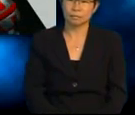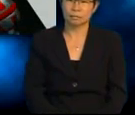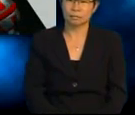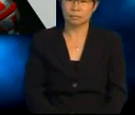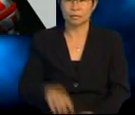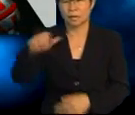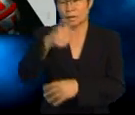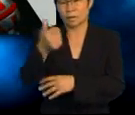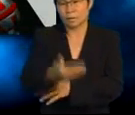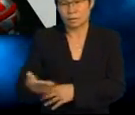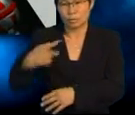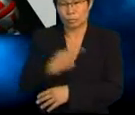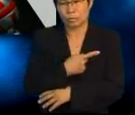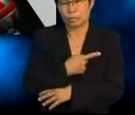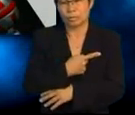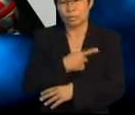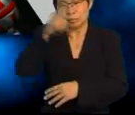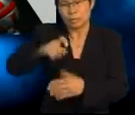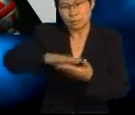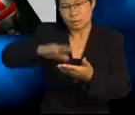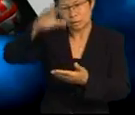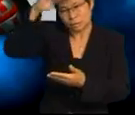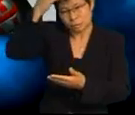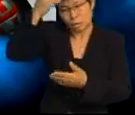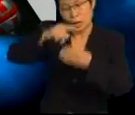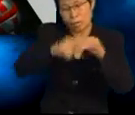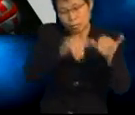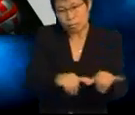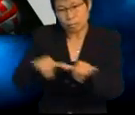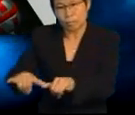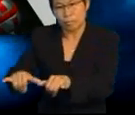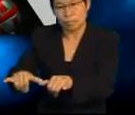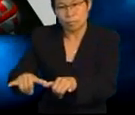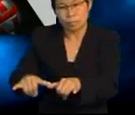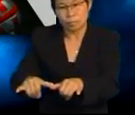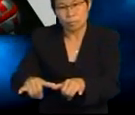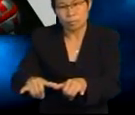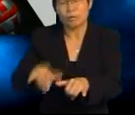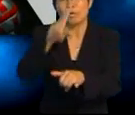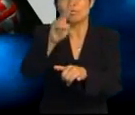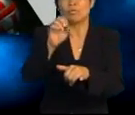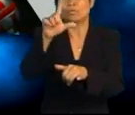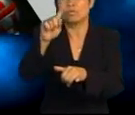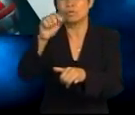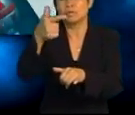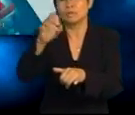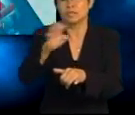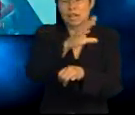There's another thing that we need to know about measuring the current and voltage.